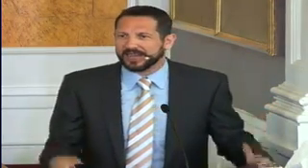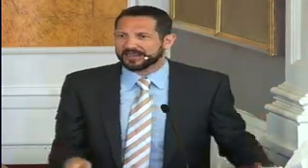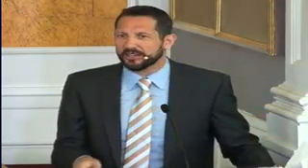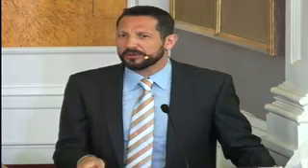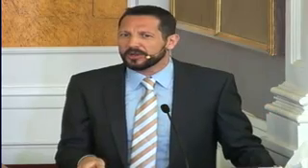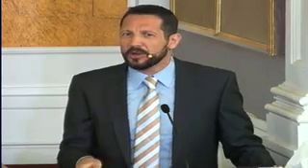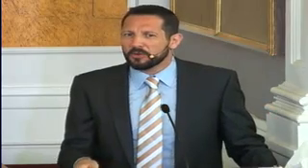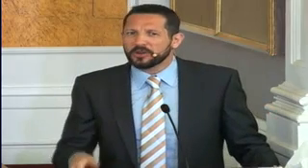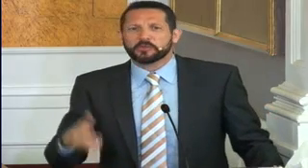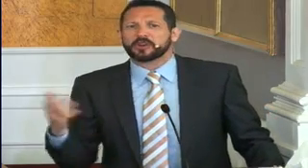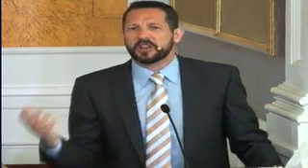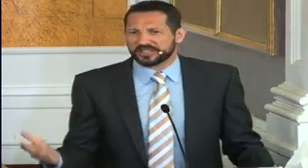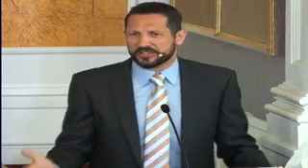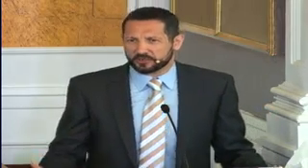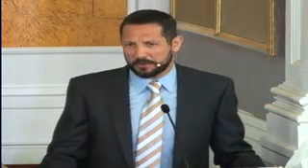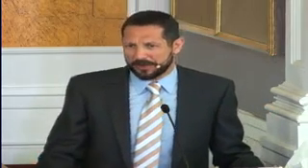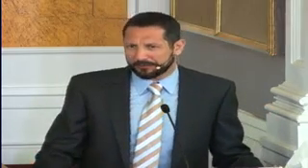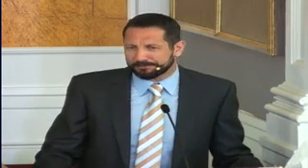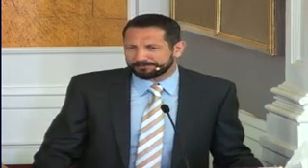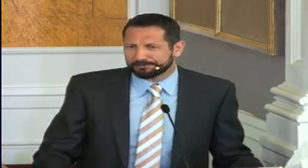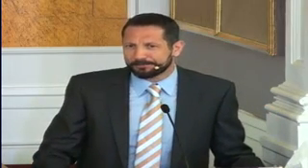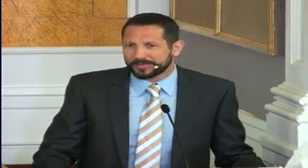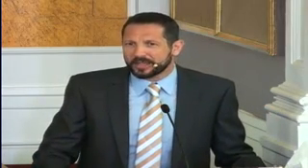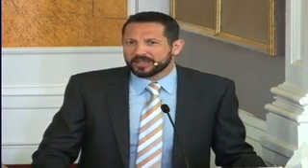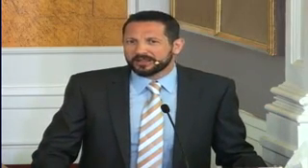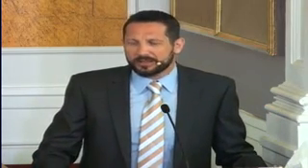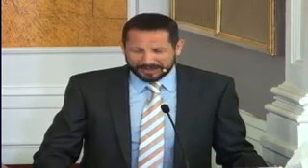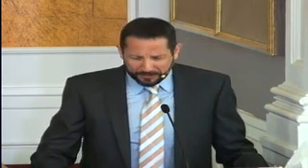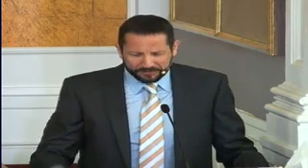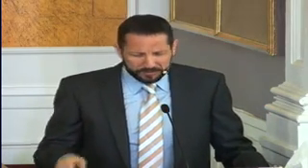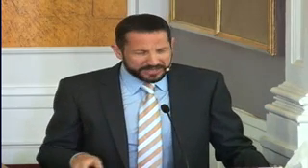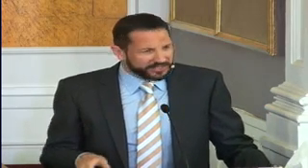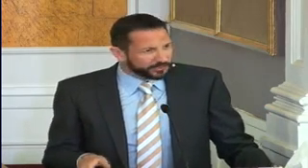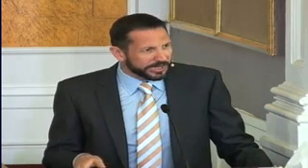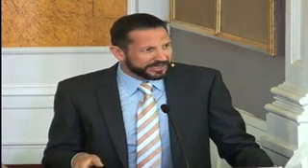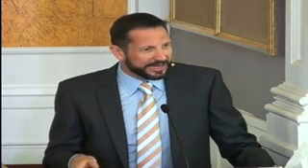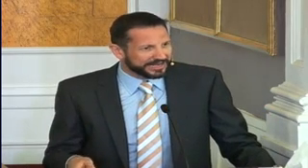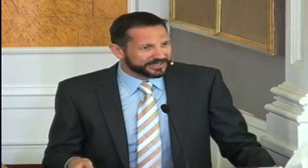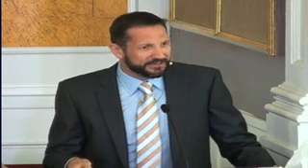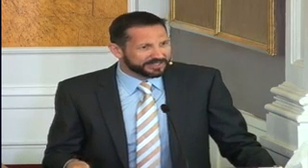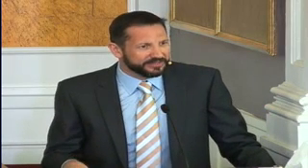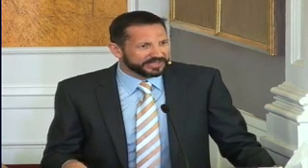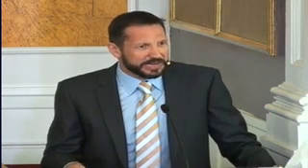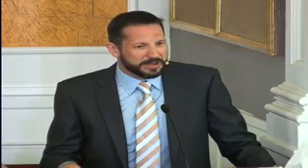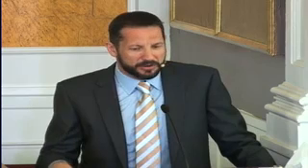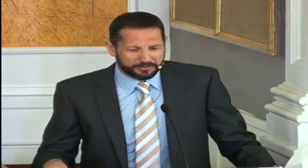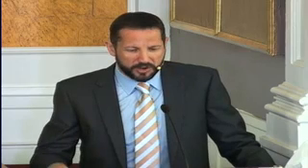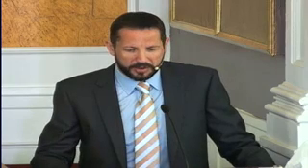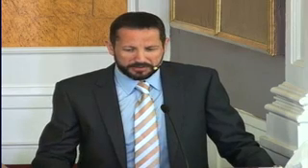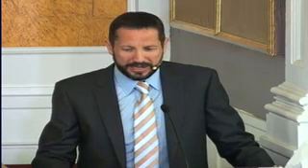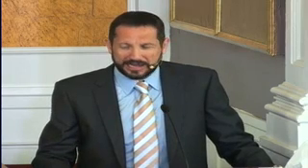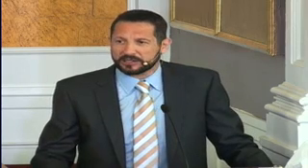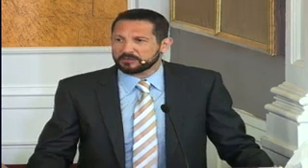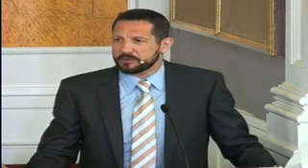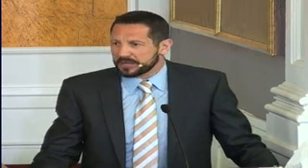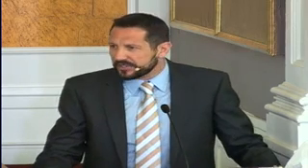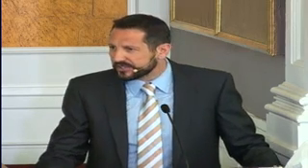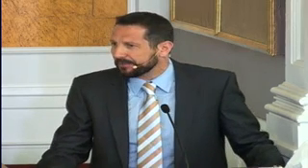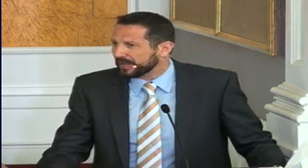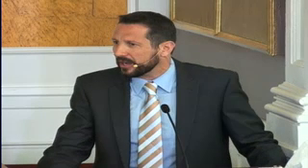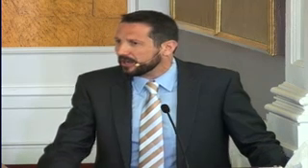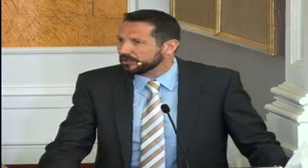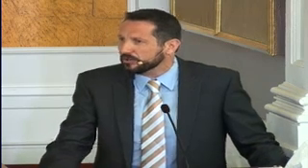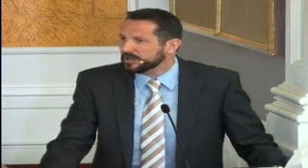at it and you wonder what on earth this is all about. It happened for me this week as I received an email from an Anglican